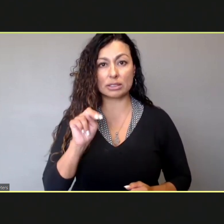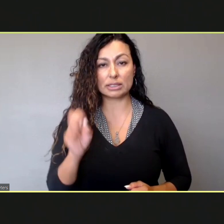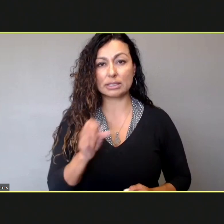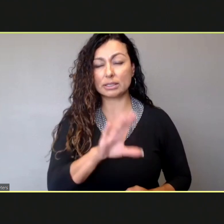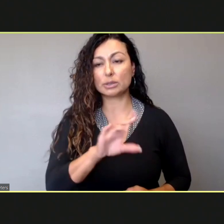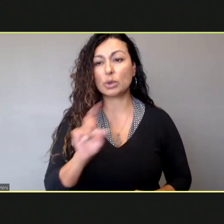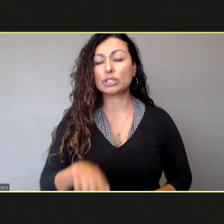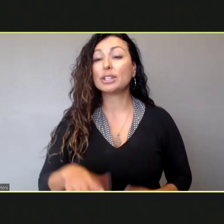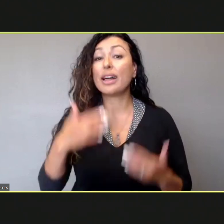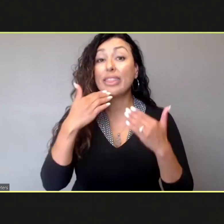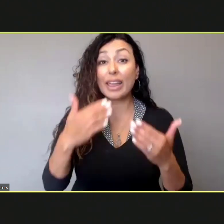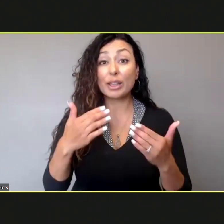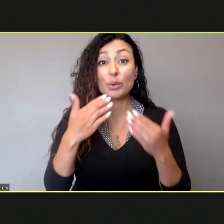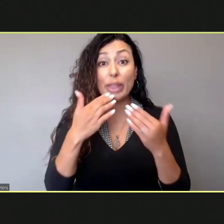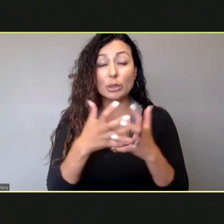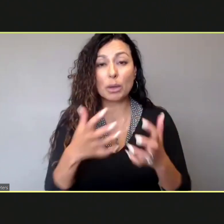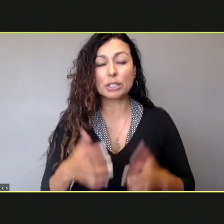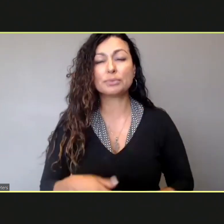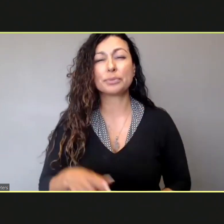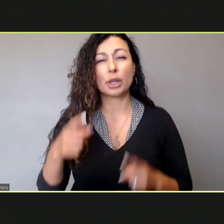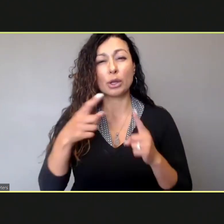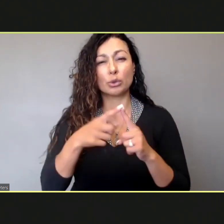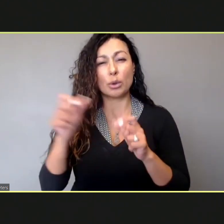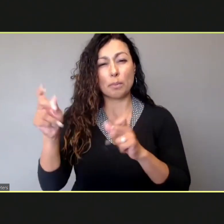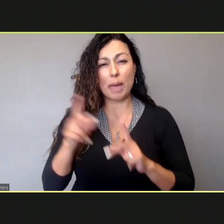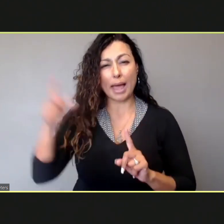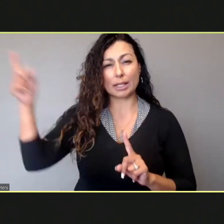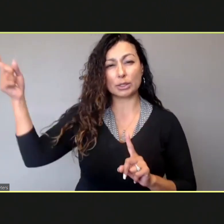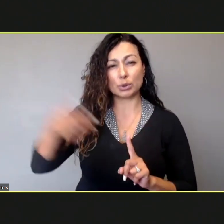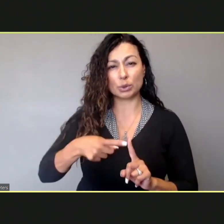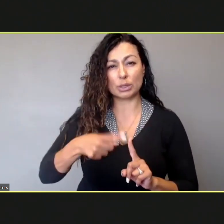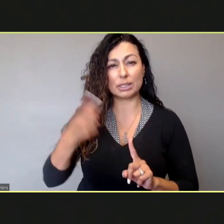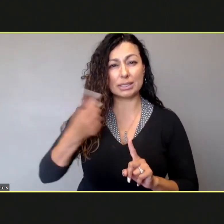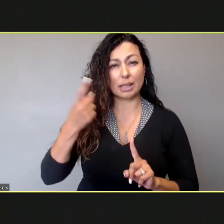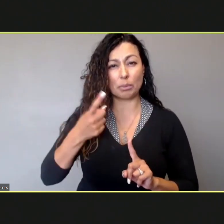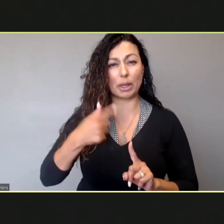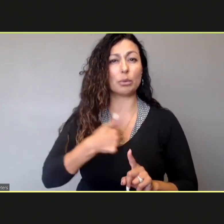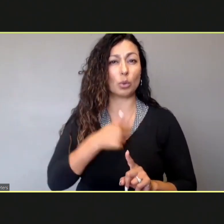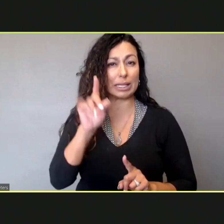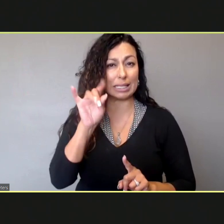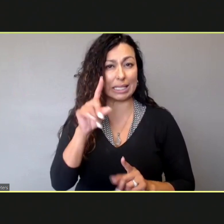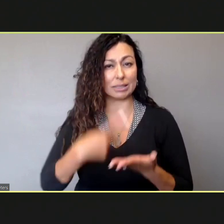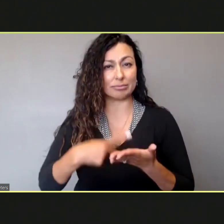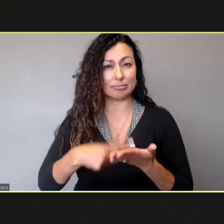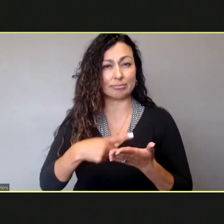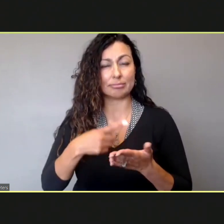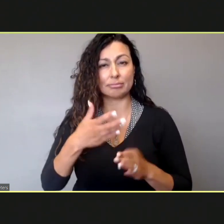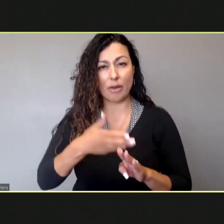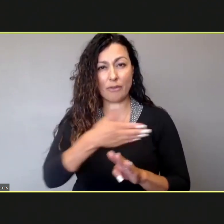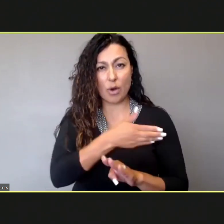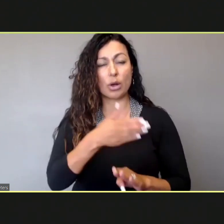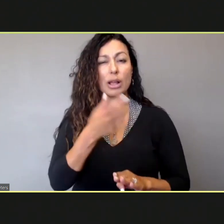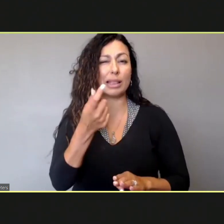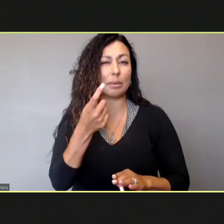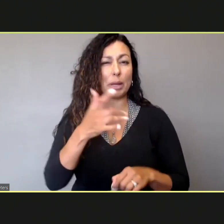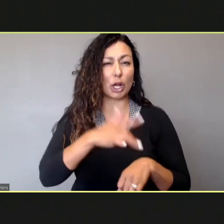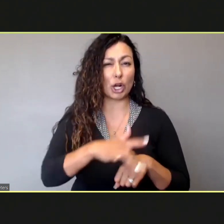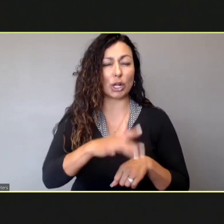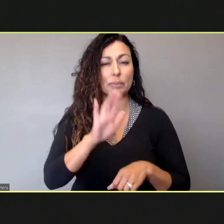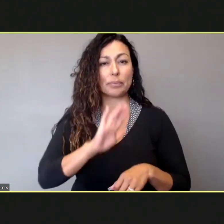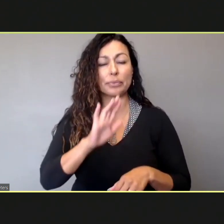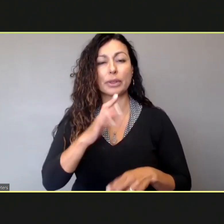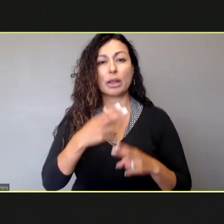Thank you. Thank you very much. Just to return to something we've talked about before, and it was a little early, is so-called